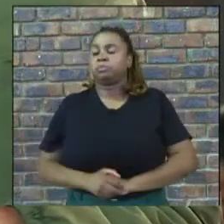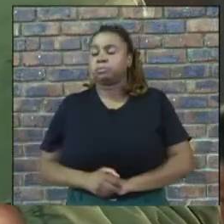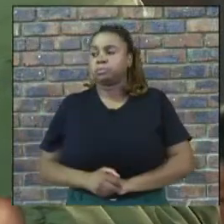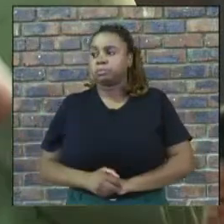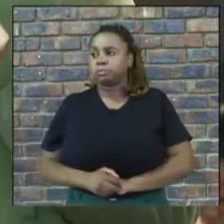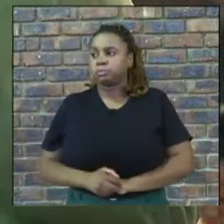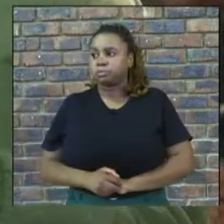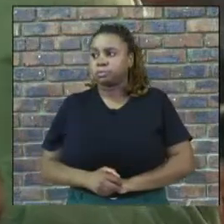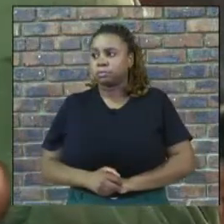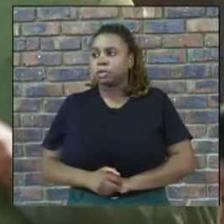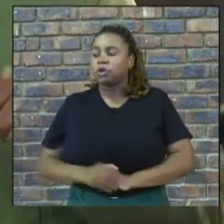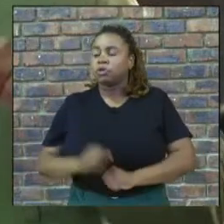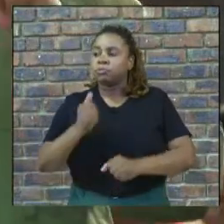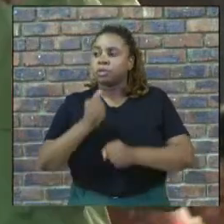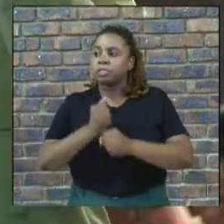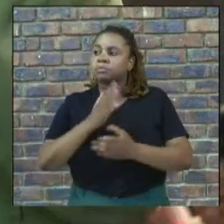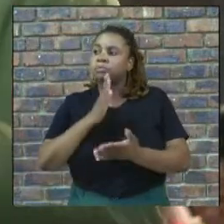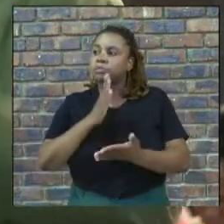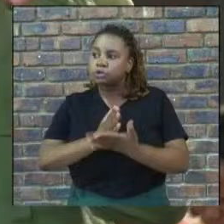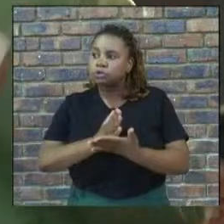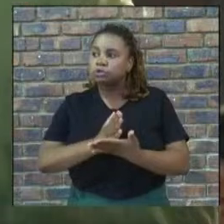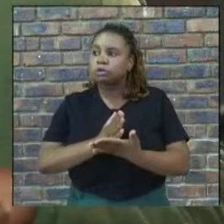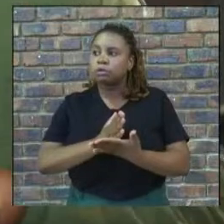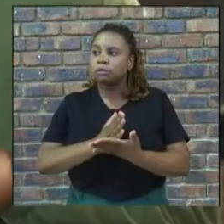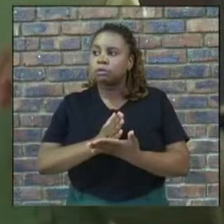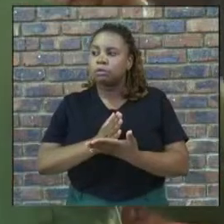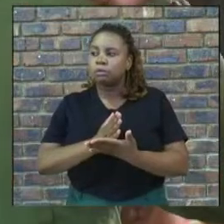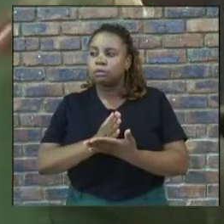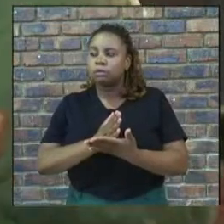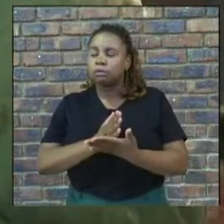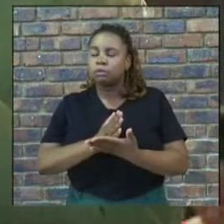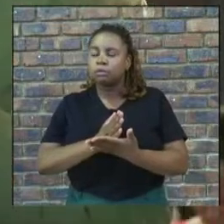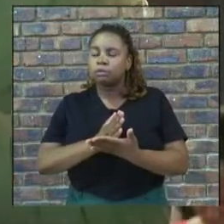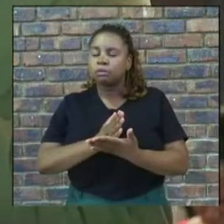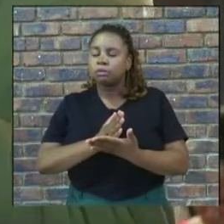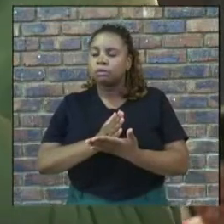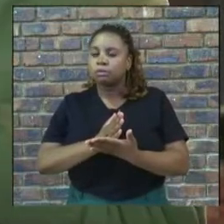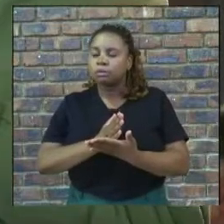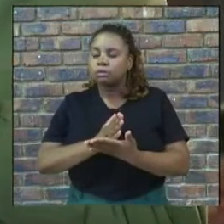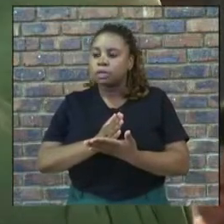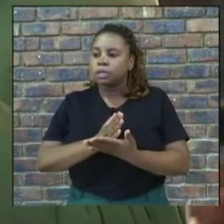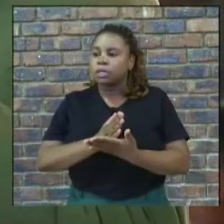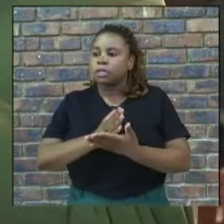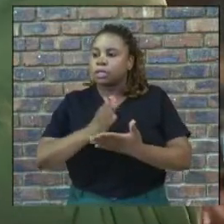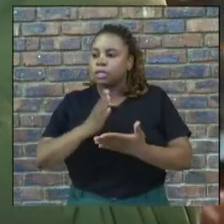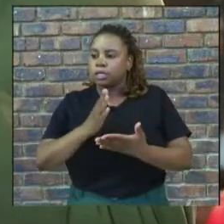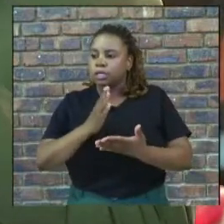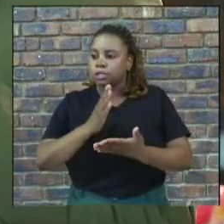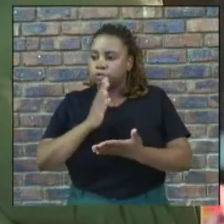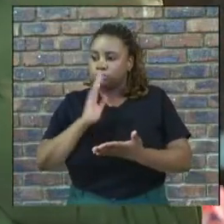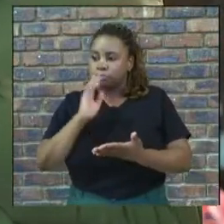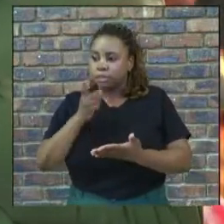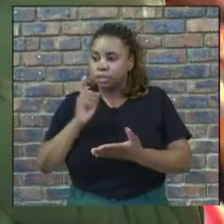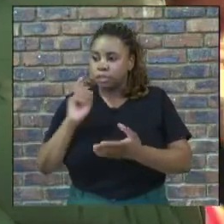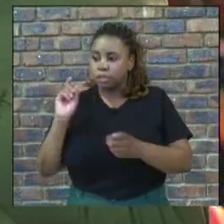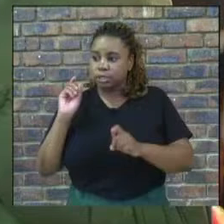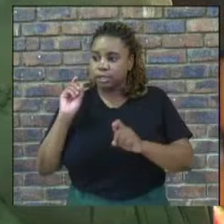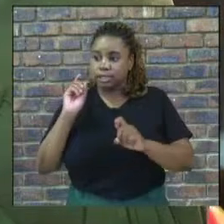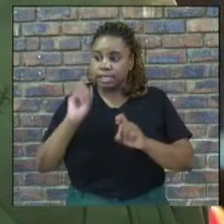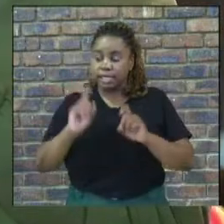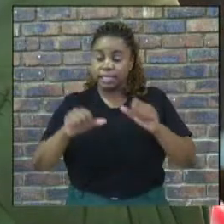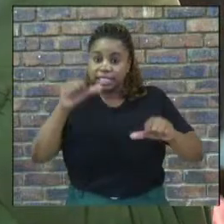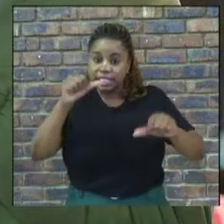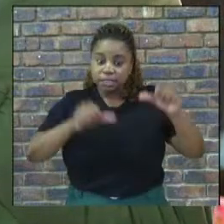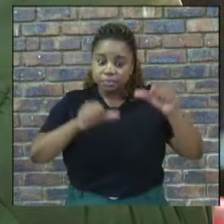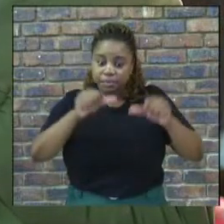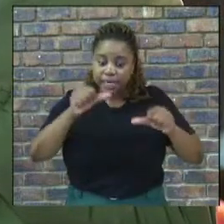Or make sure you send inspectors to all these spaza shops, or direct to